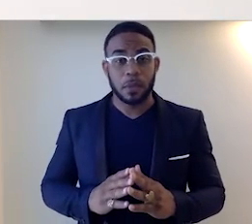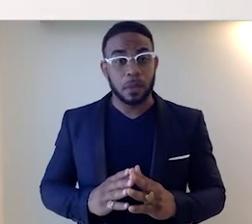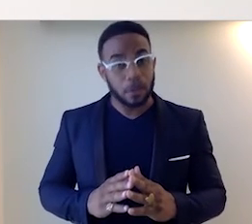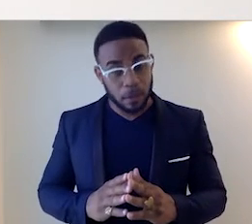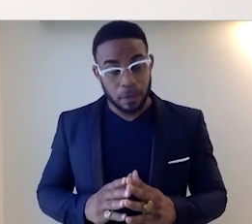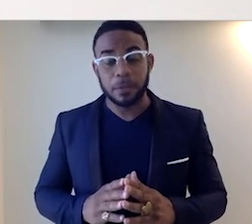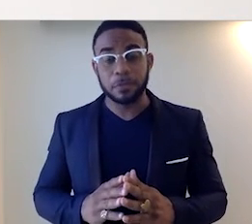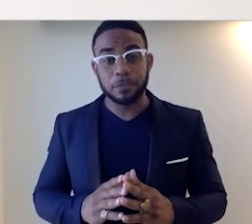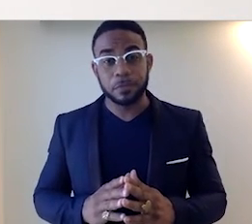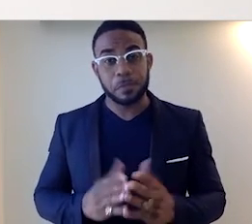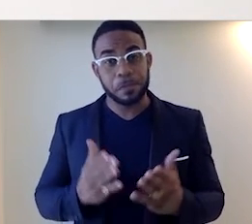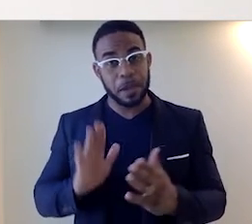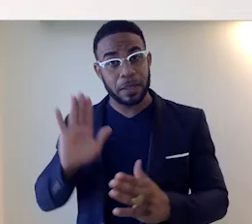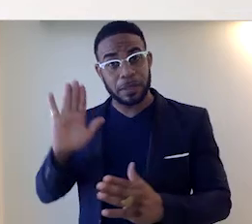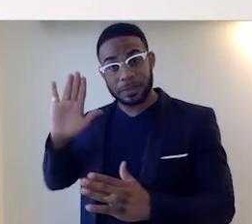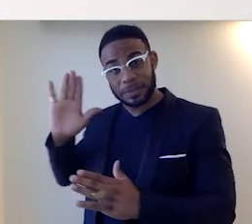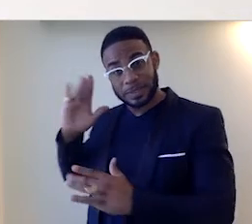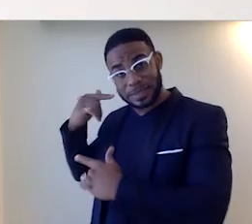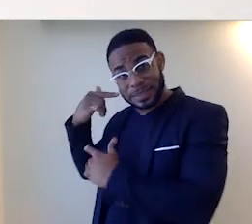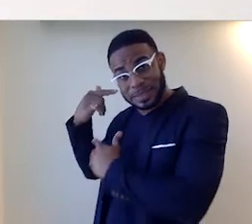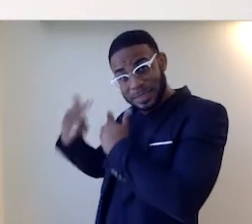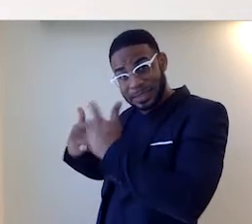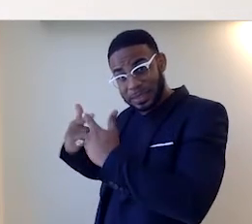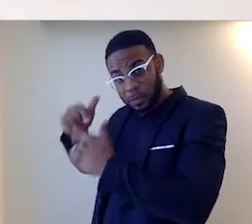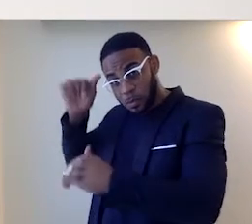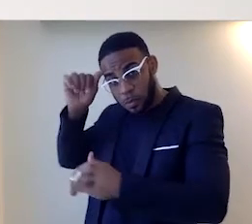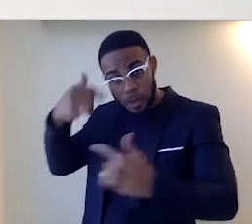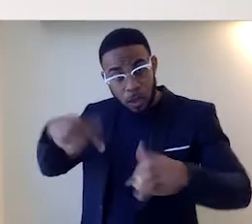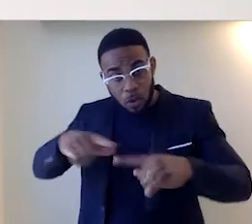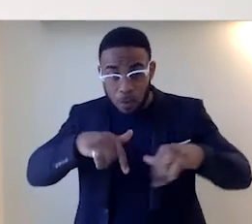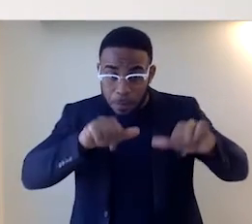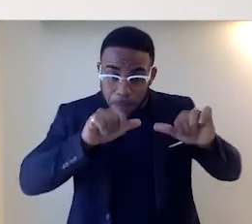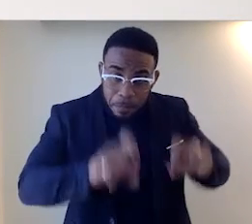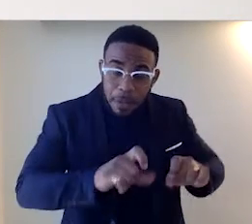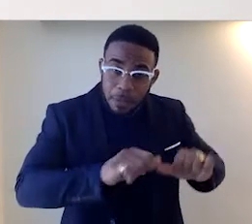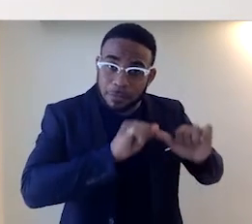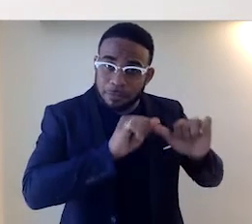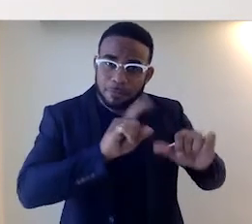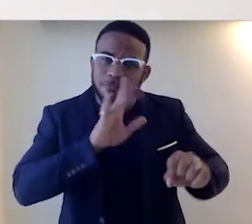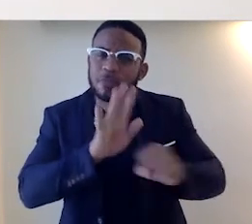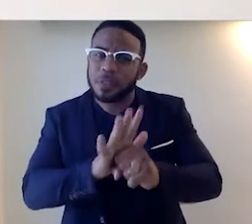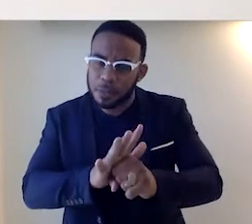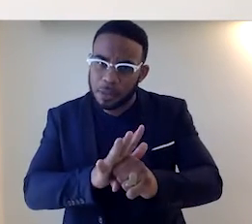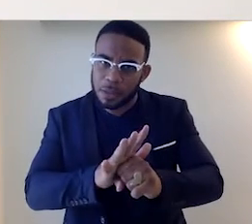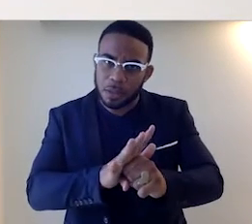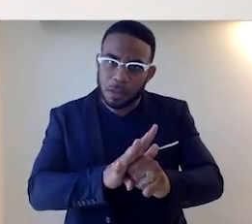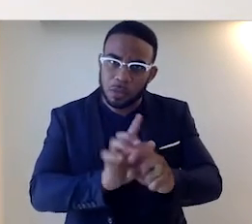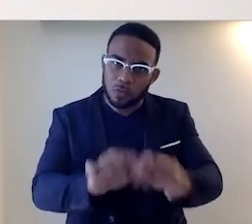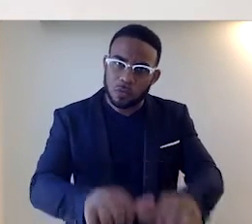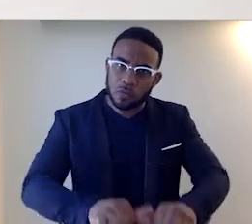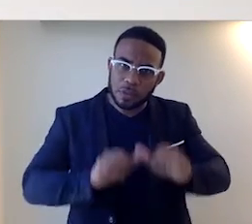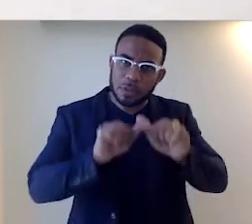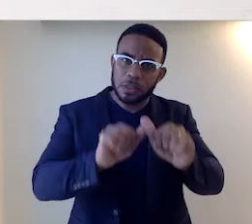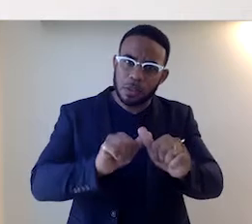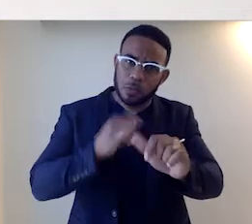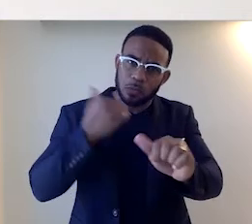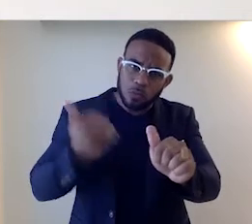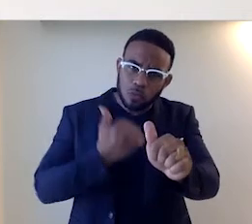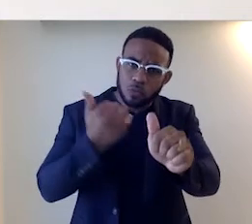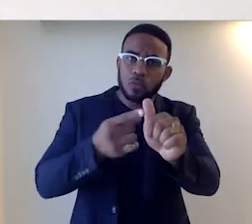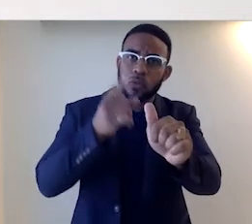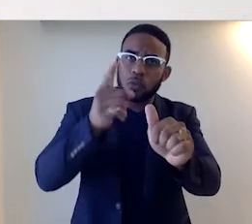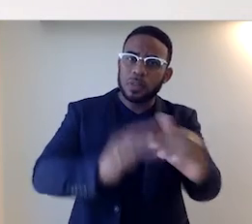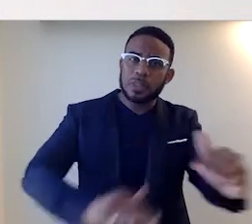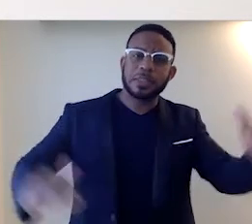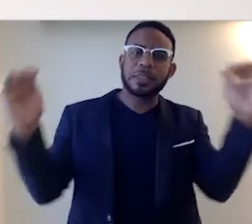May their legacy remind us that we must commit to the continual pursuit